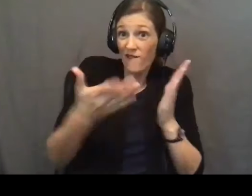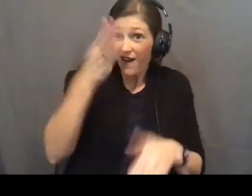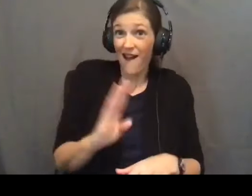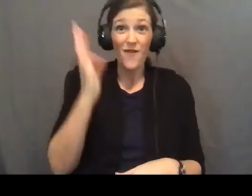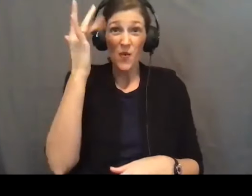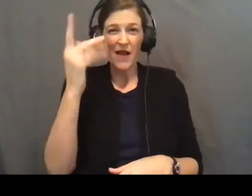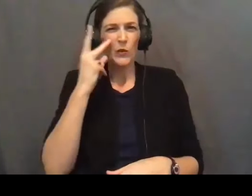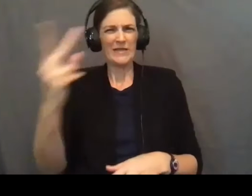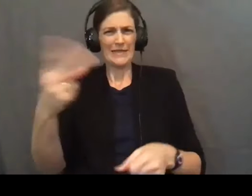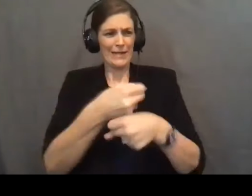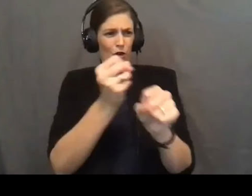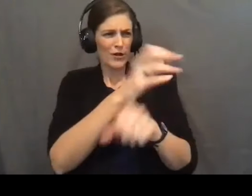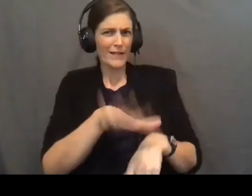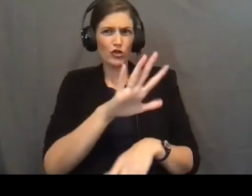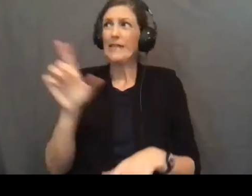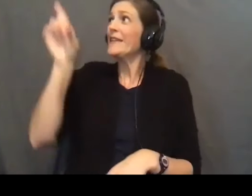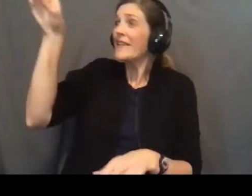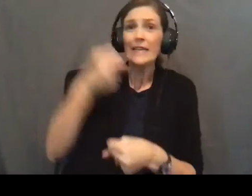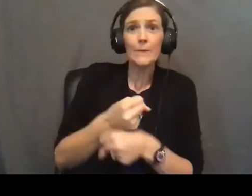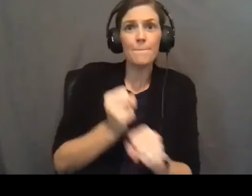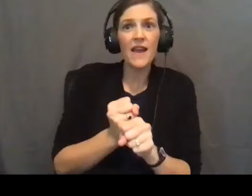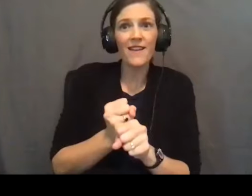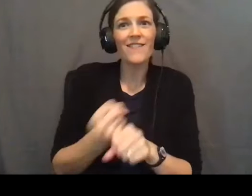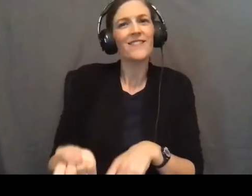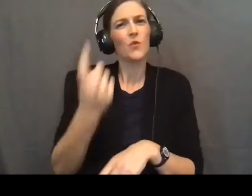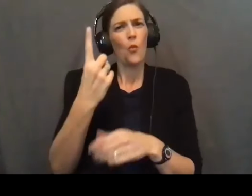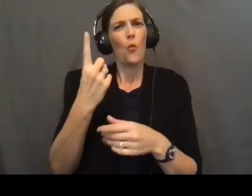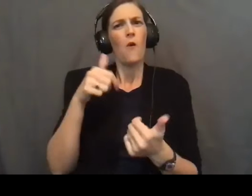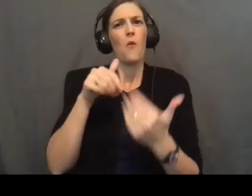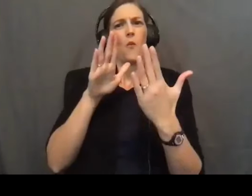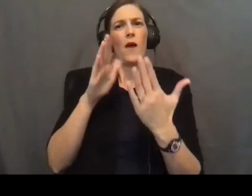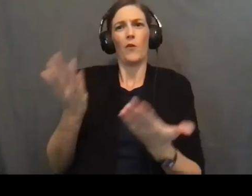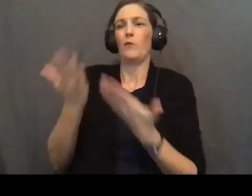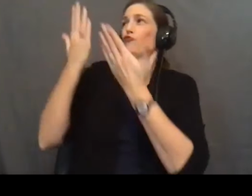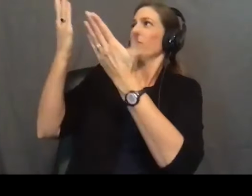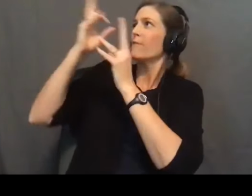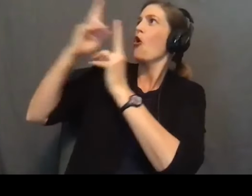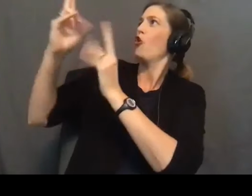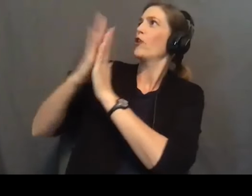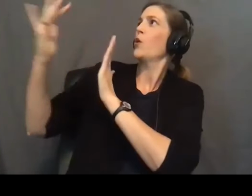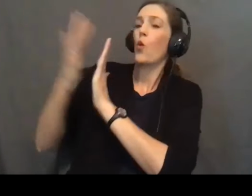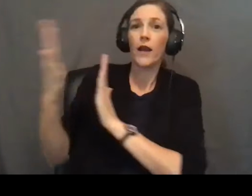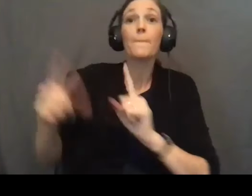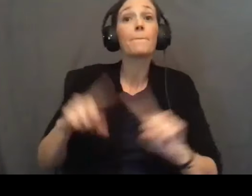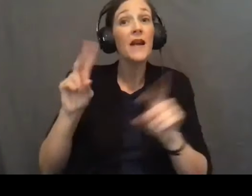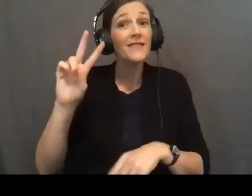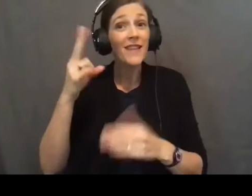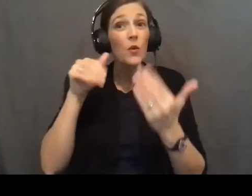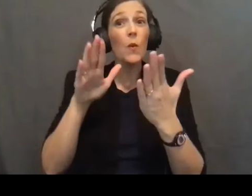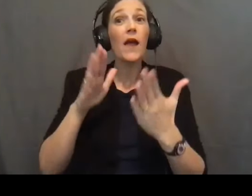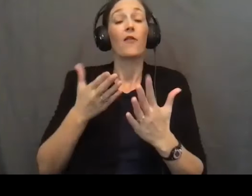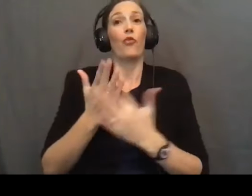see a creation that He made. And that's one way that we bring honor or glory to Him. But the second way is through our